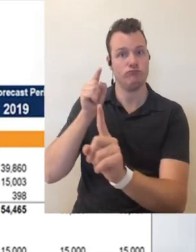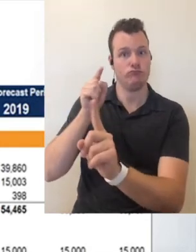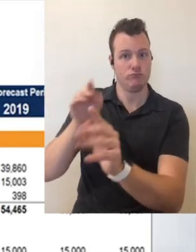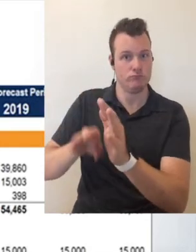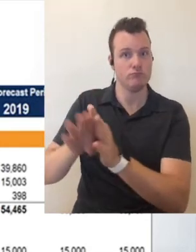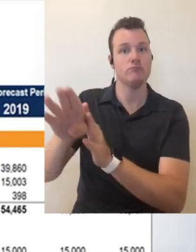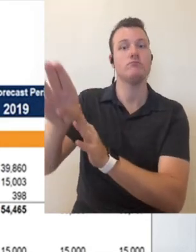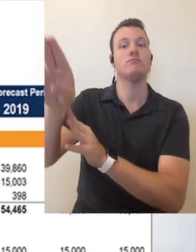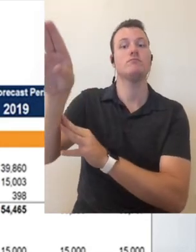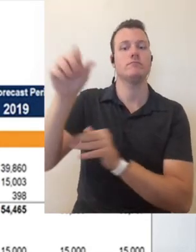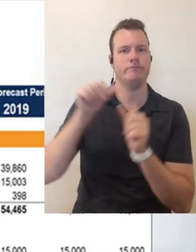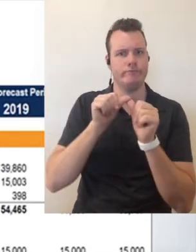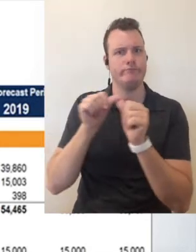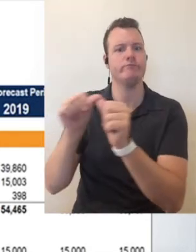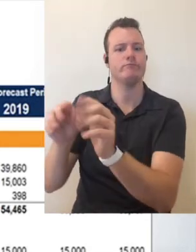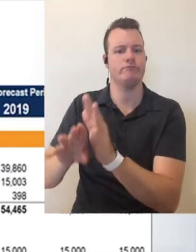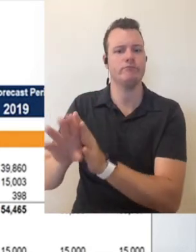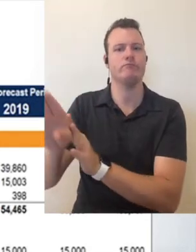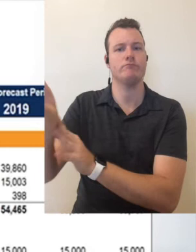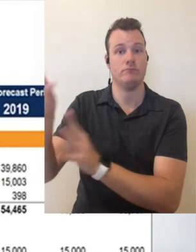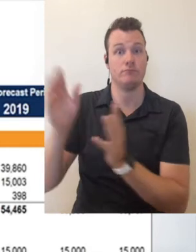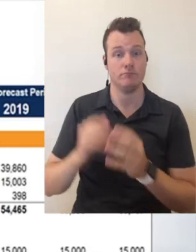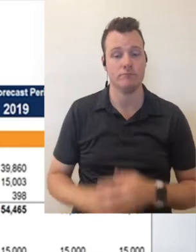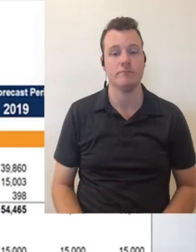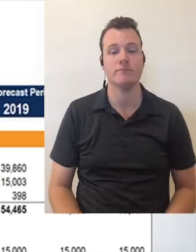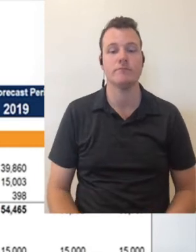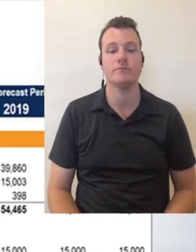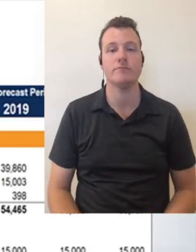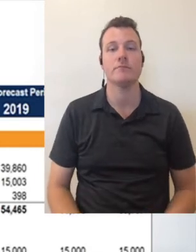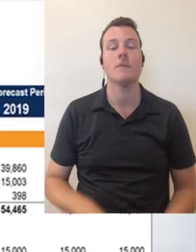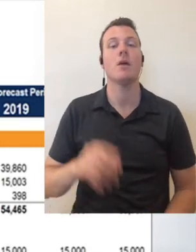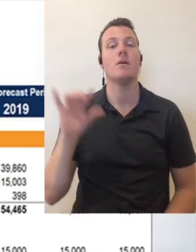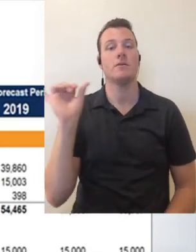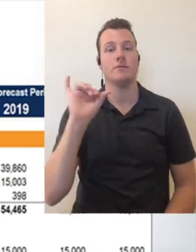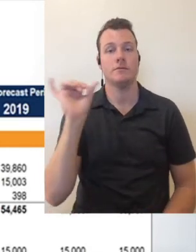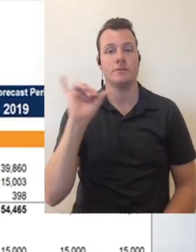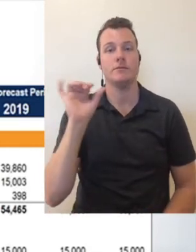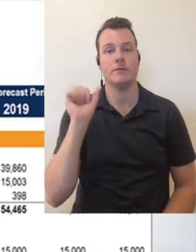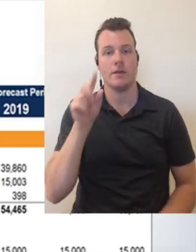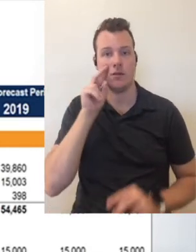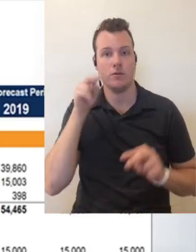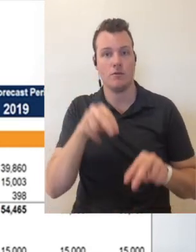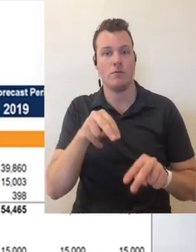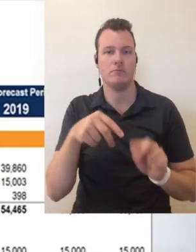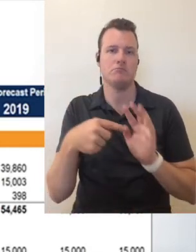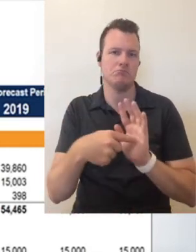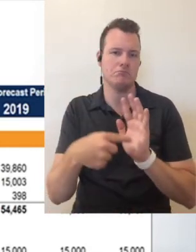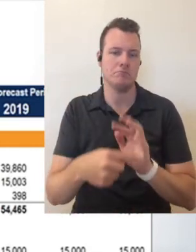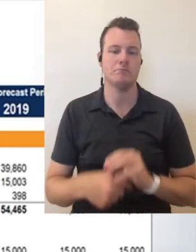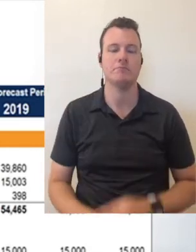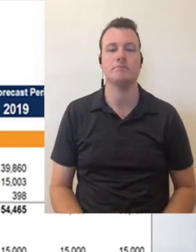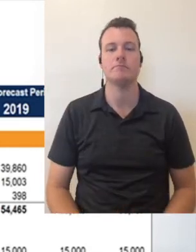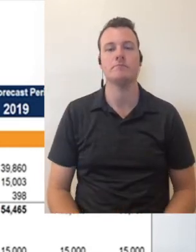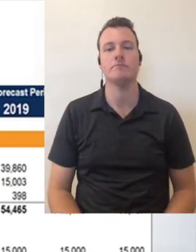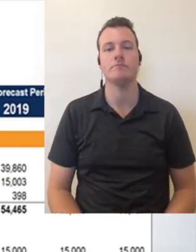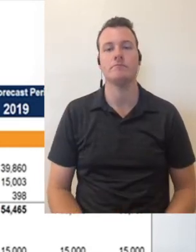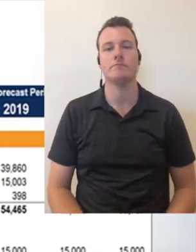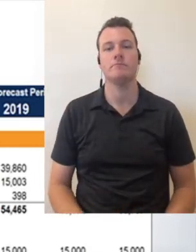good, and they continue to move in that direction, okay? I can also look at, for